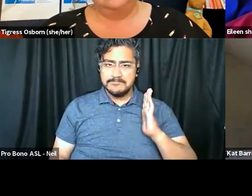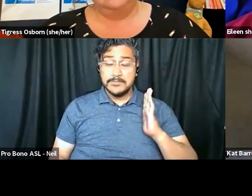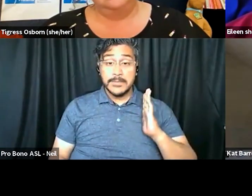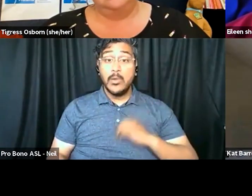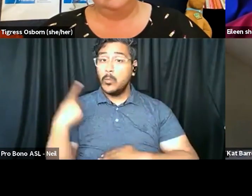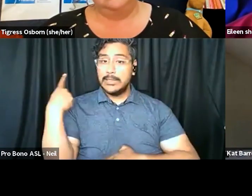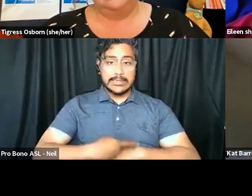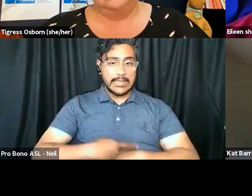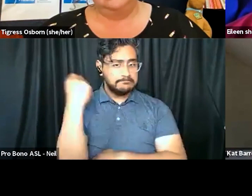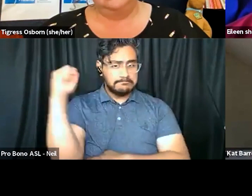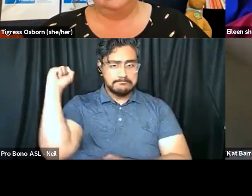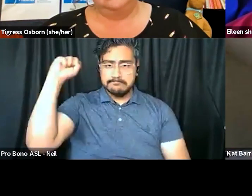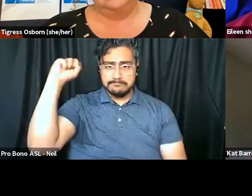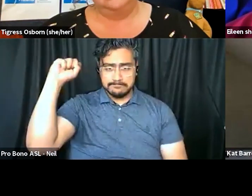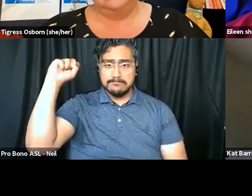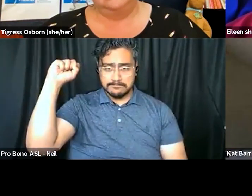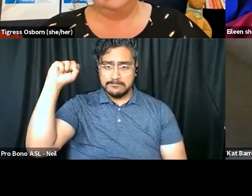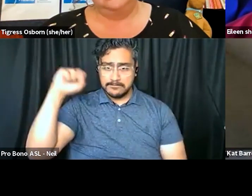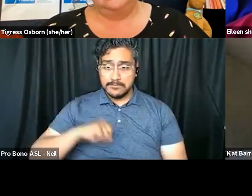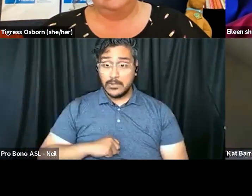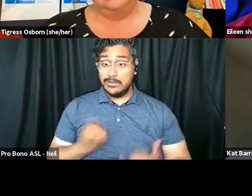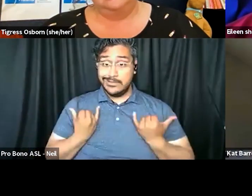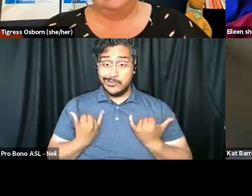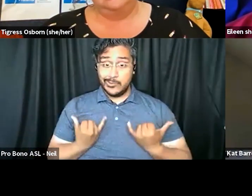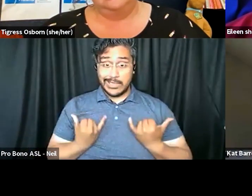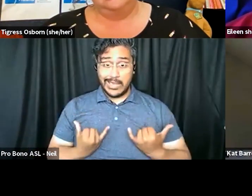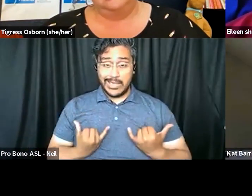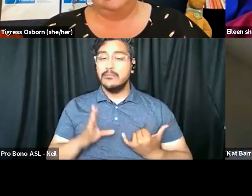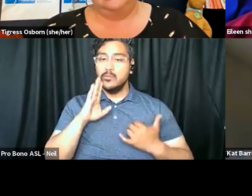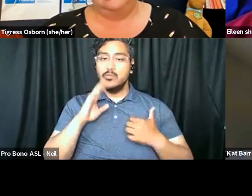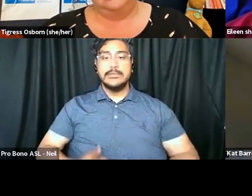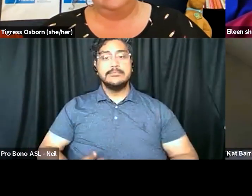march. Today we will survive.